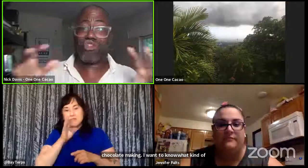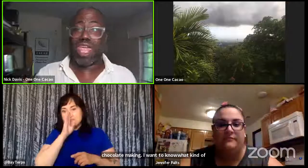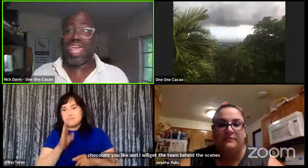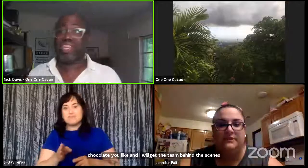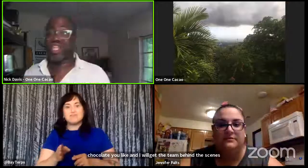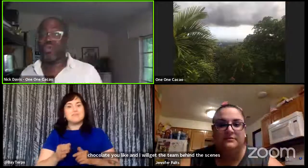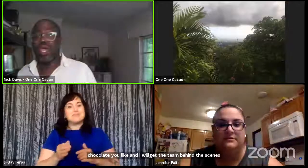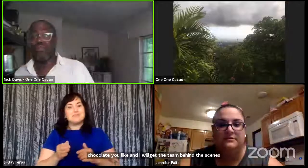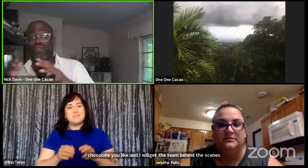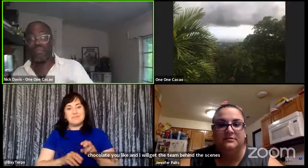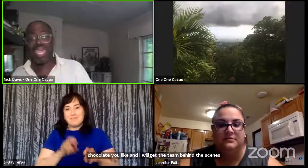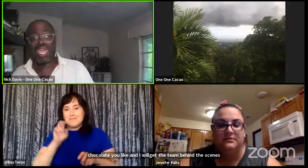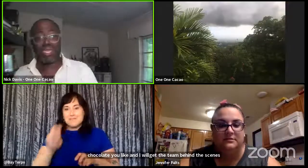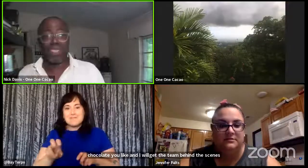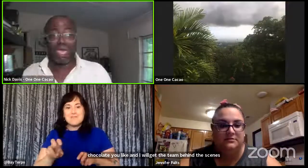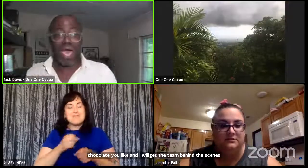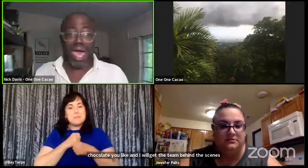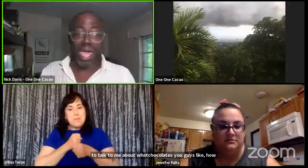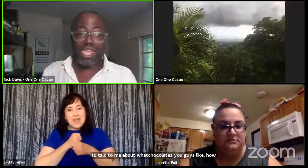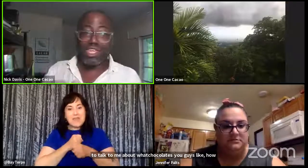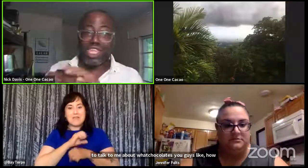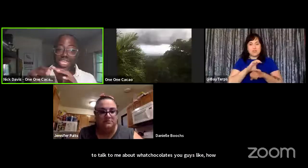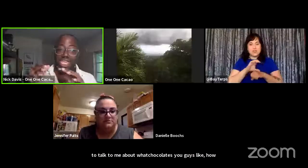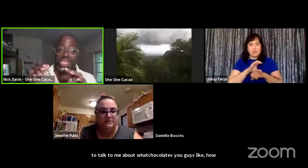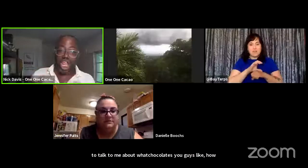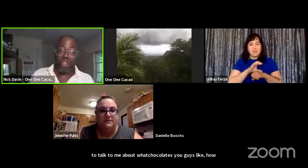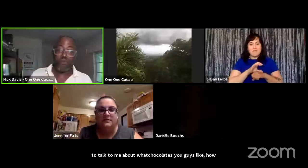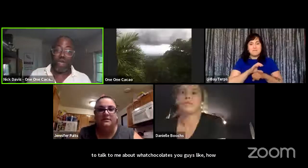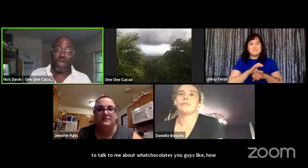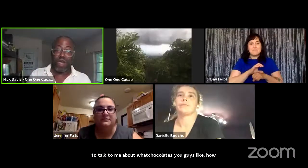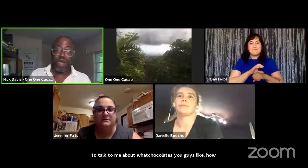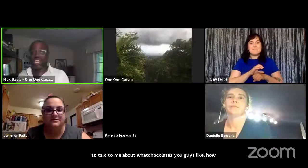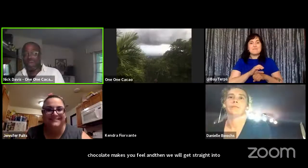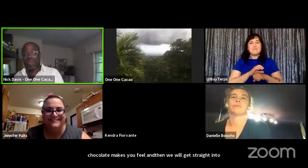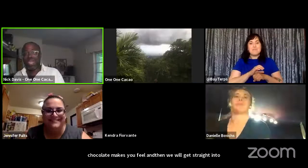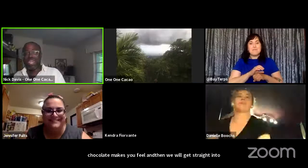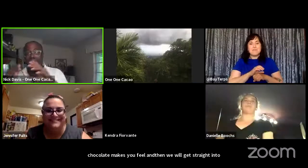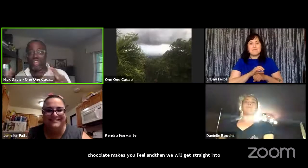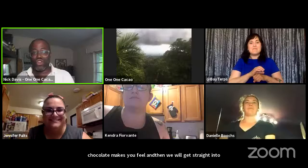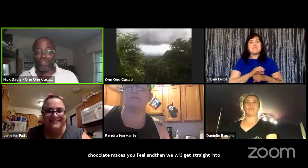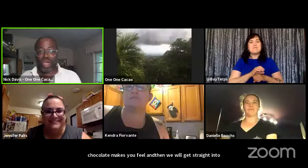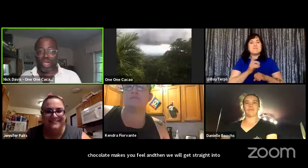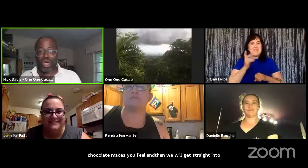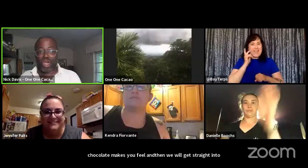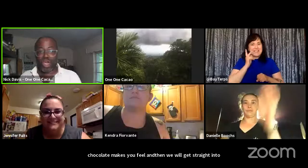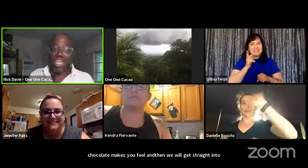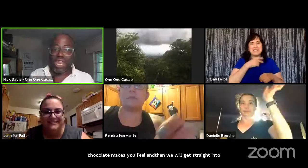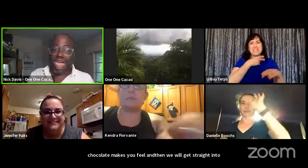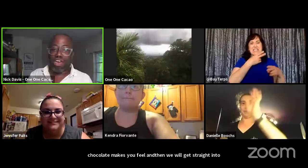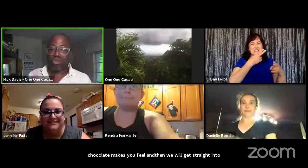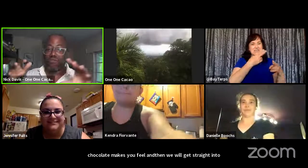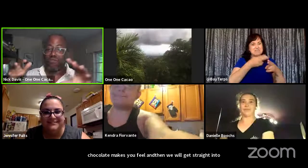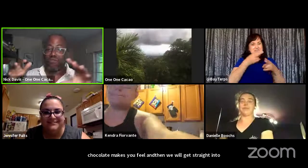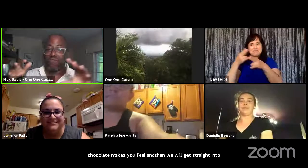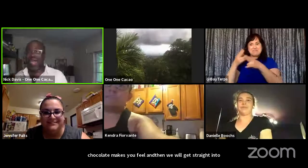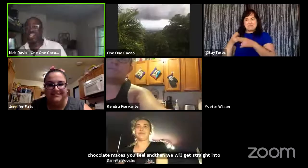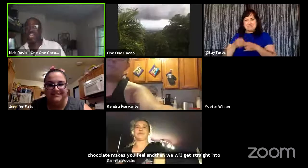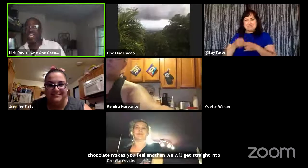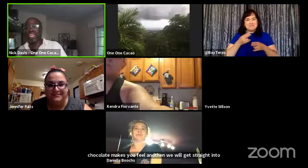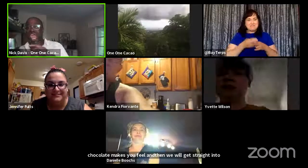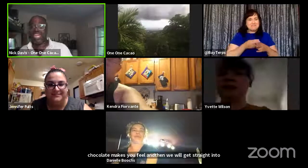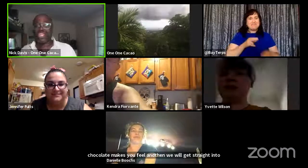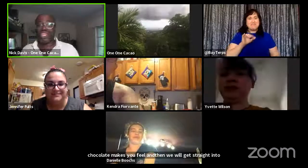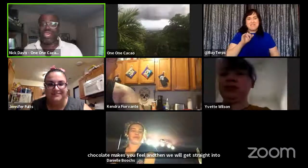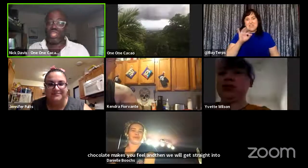to get straight into the making. I can see Jennifer has come up. Kendra is in the house. We've got